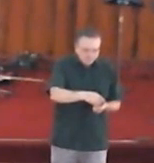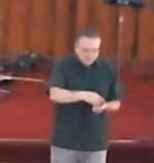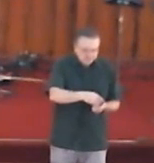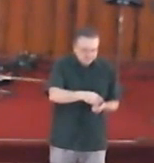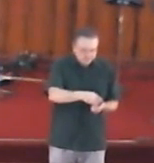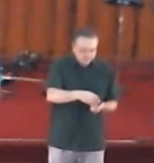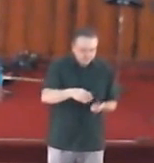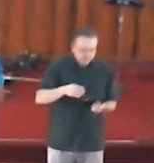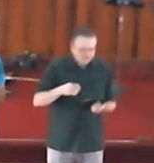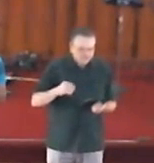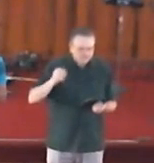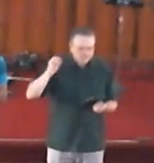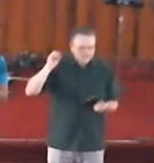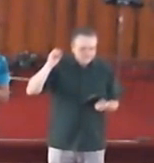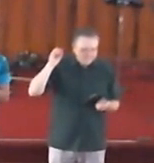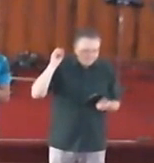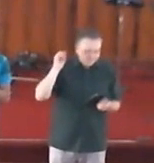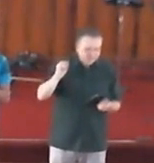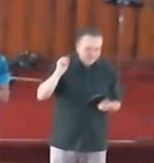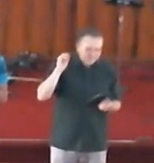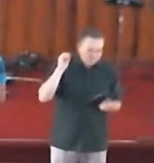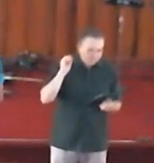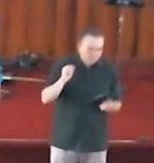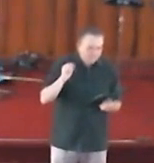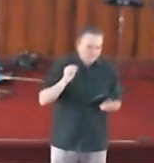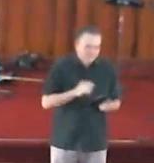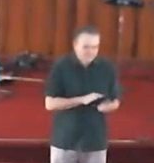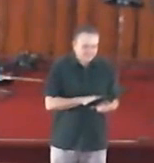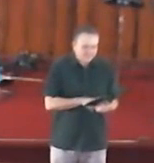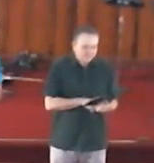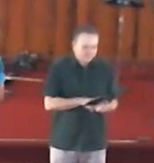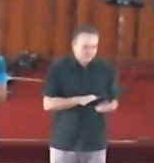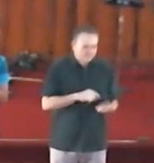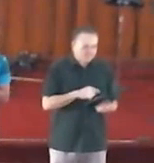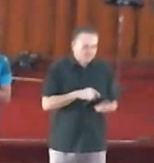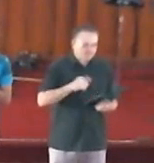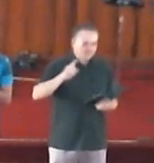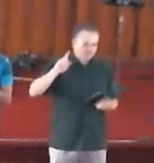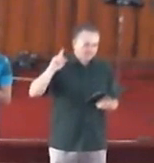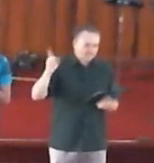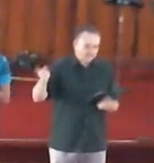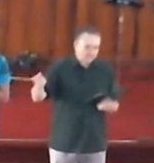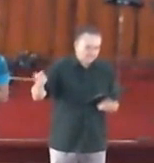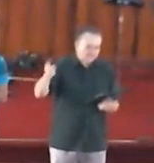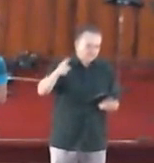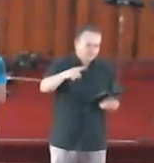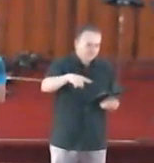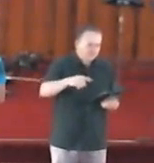el Espíritu Santo sobre ustedes, recibirán poder y serán mis testigos